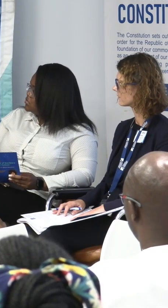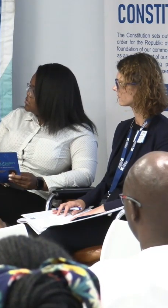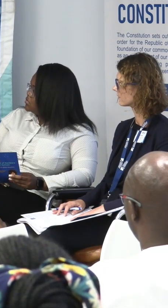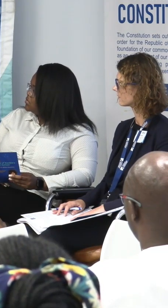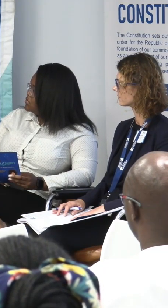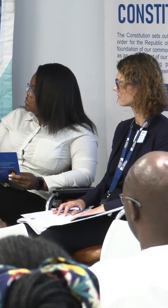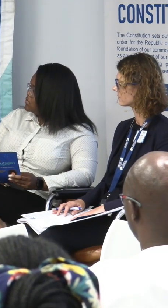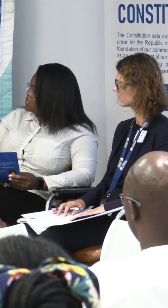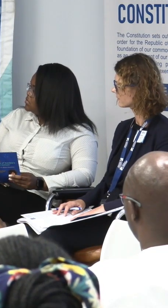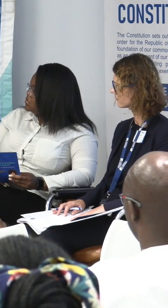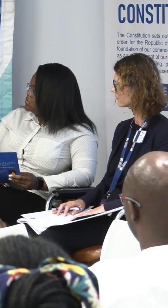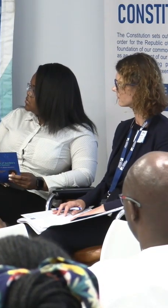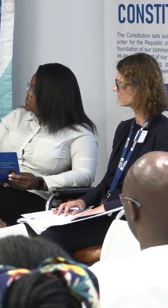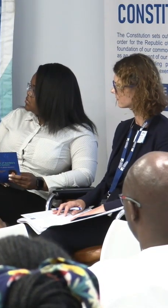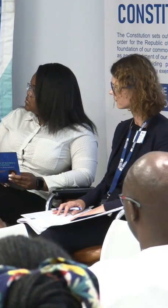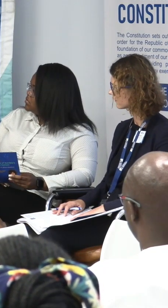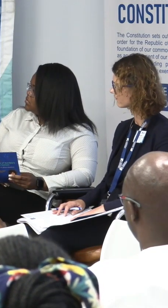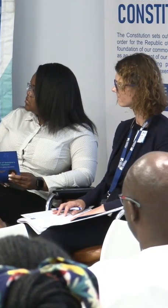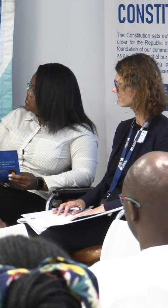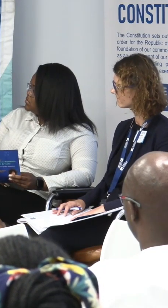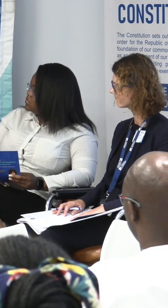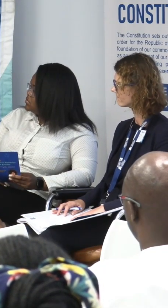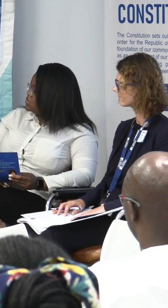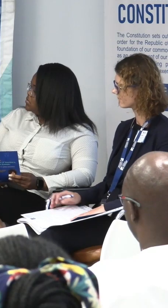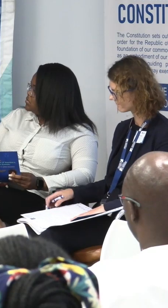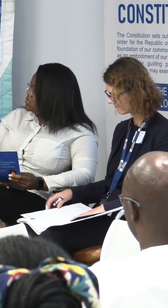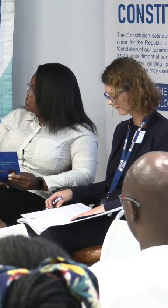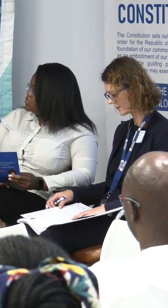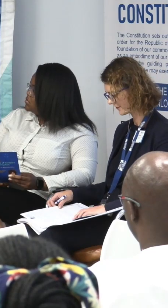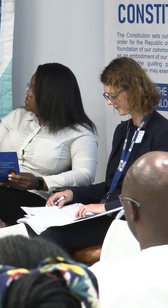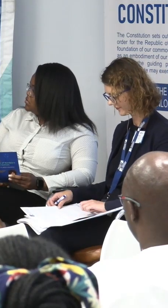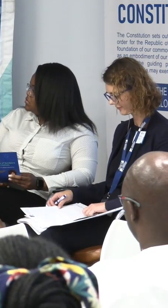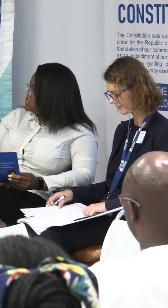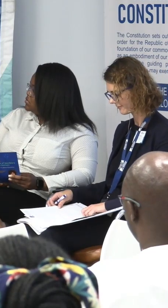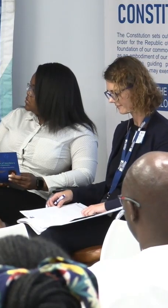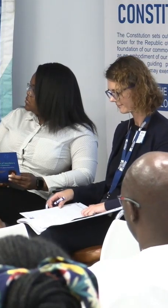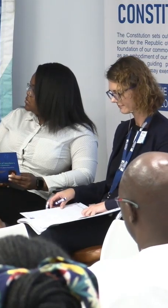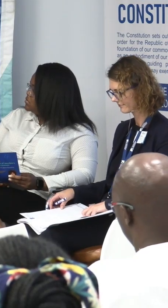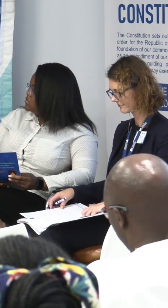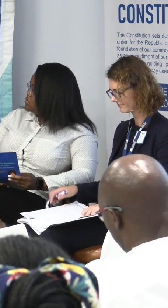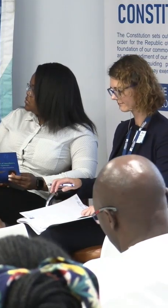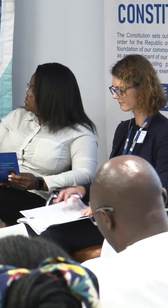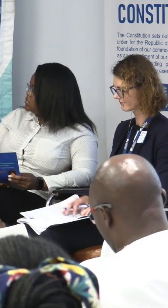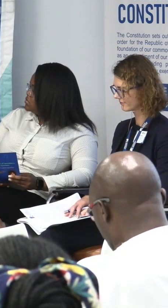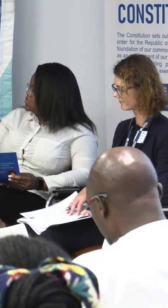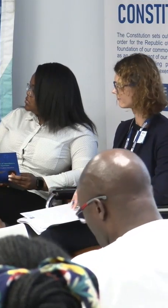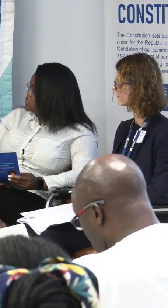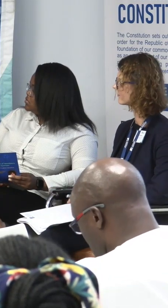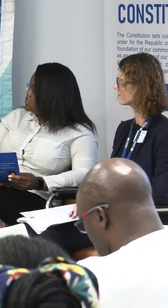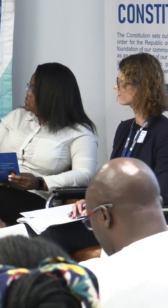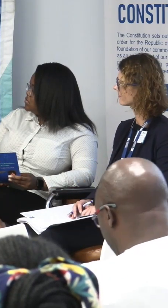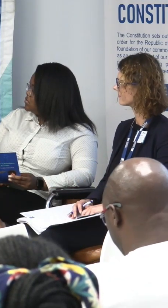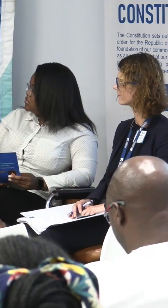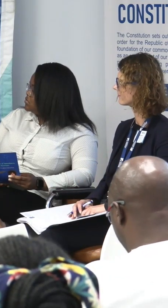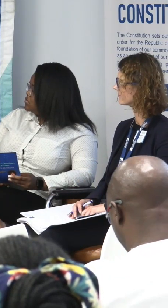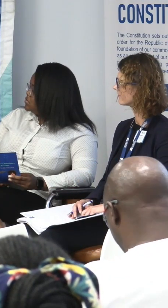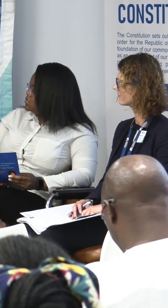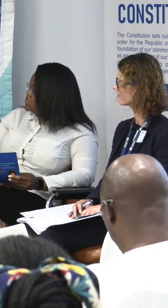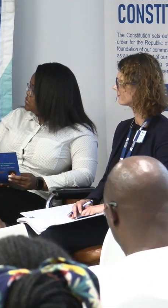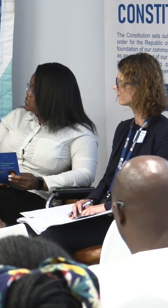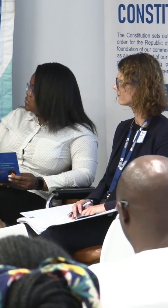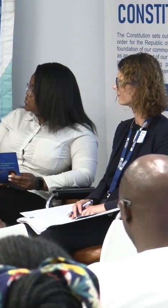that wraps it up, what I have to, or what I've prepared to say now. And for